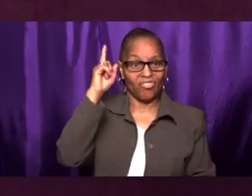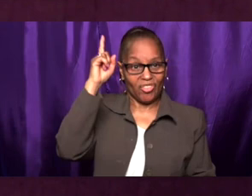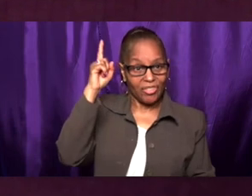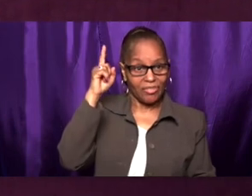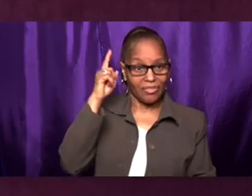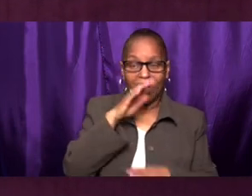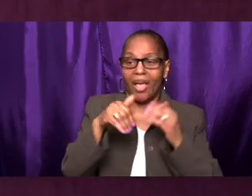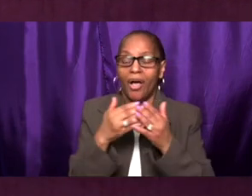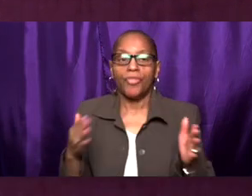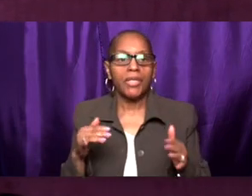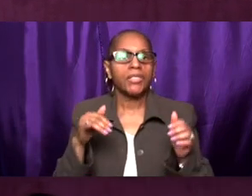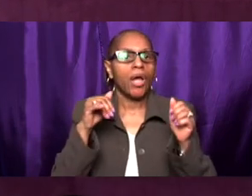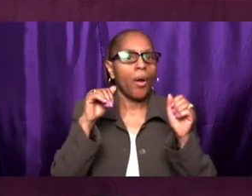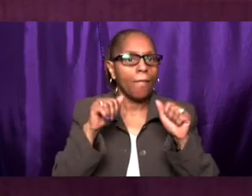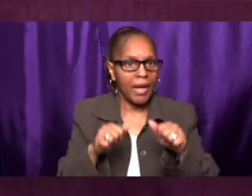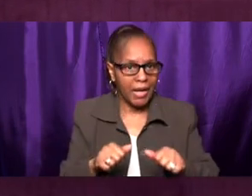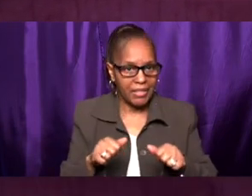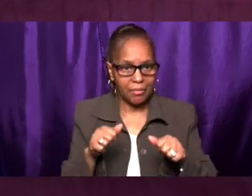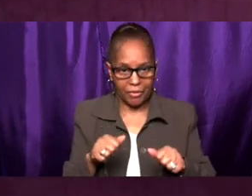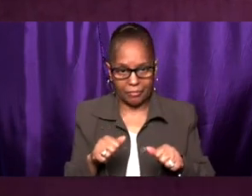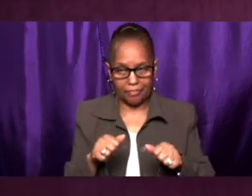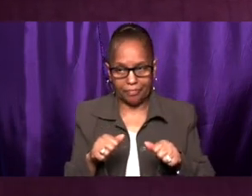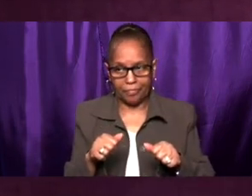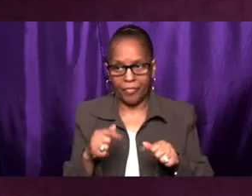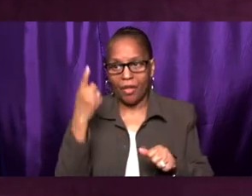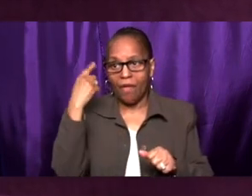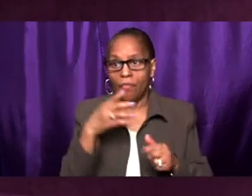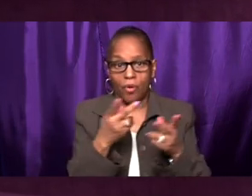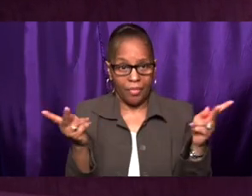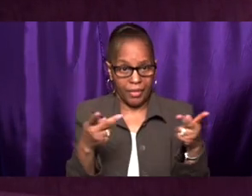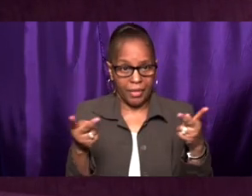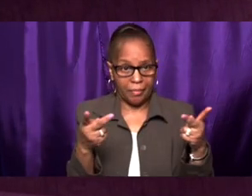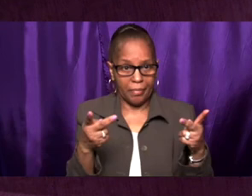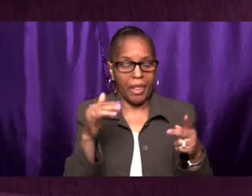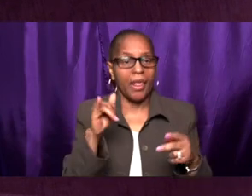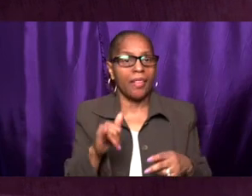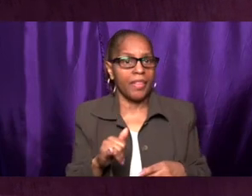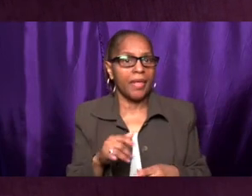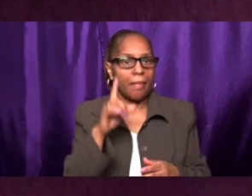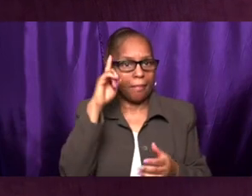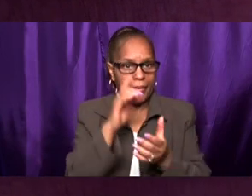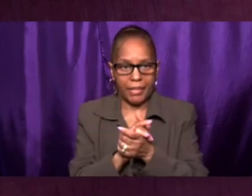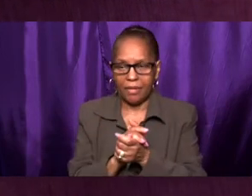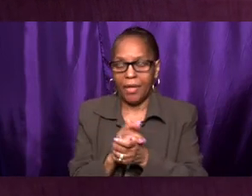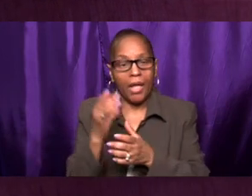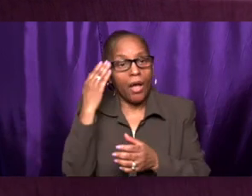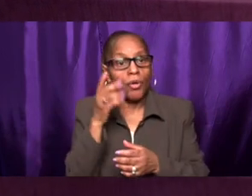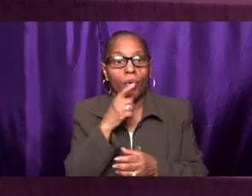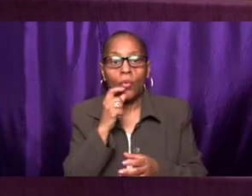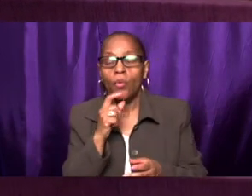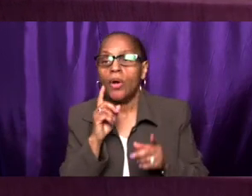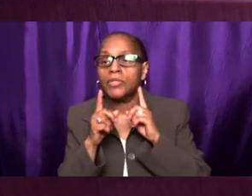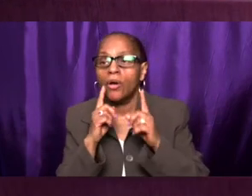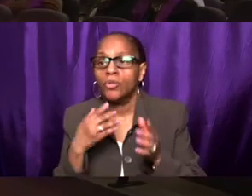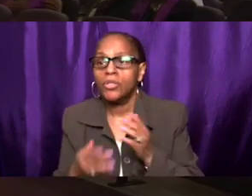All things are possible for them that believe. I don't know who I'm talking to this morning.